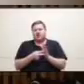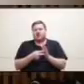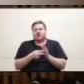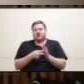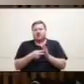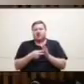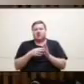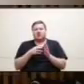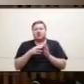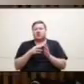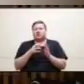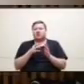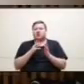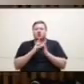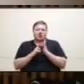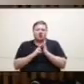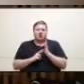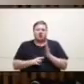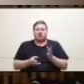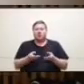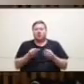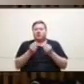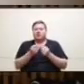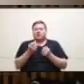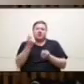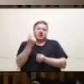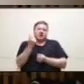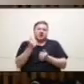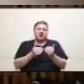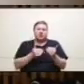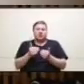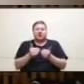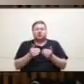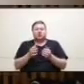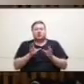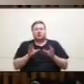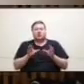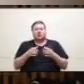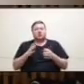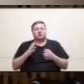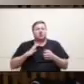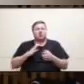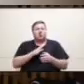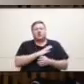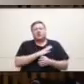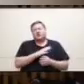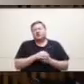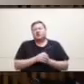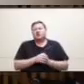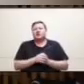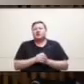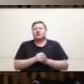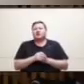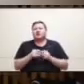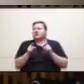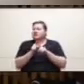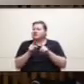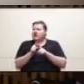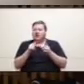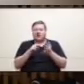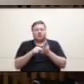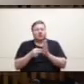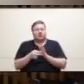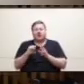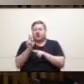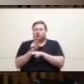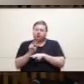that are expected. We have established a cash management committee that oversees the implementation of the same plan. And